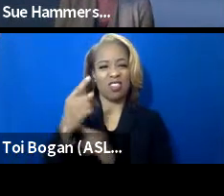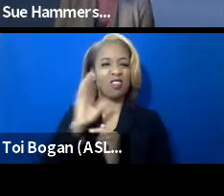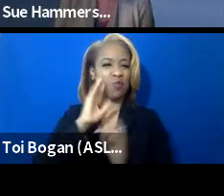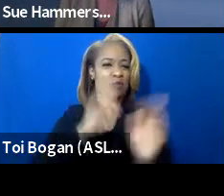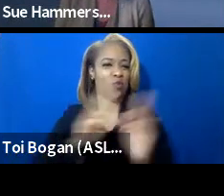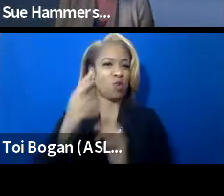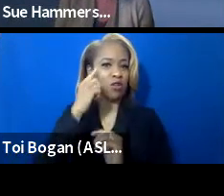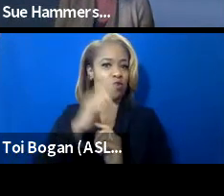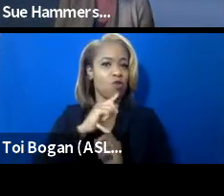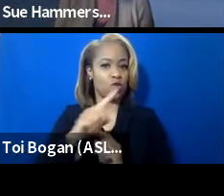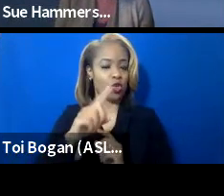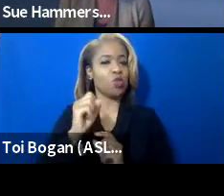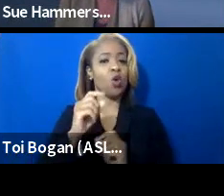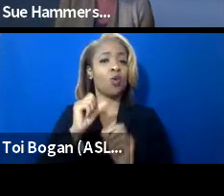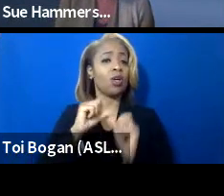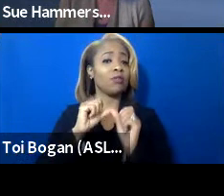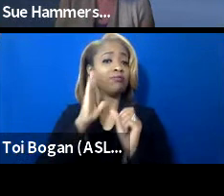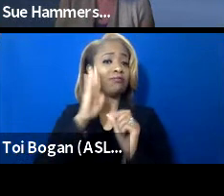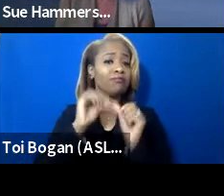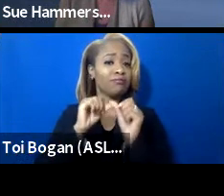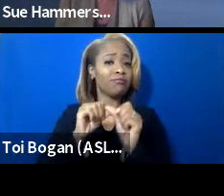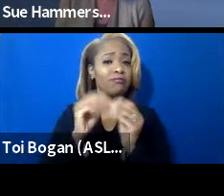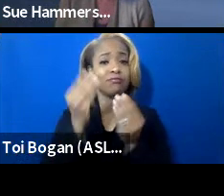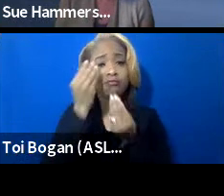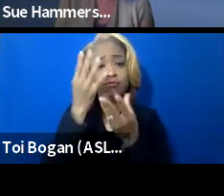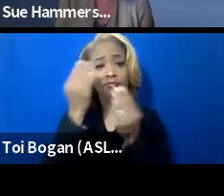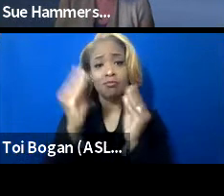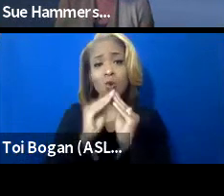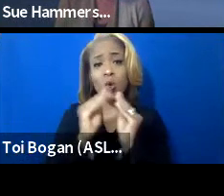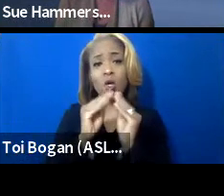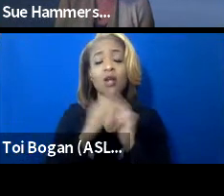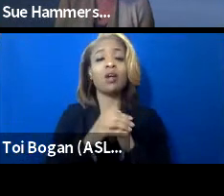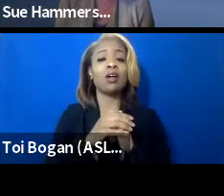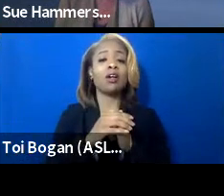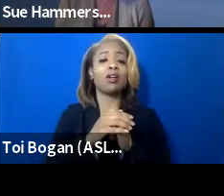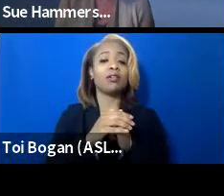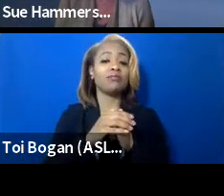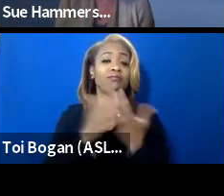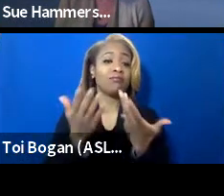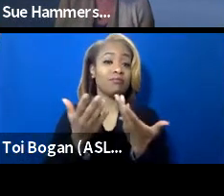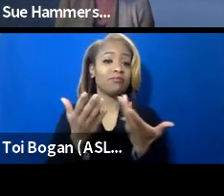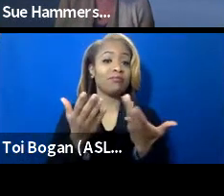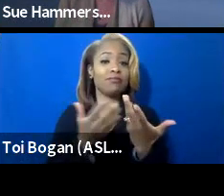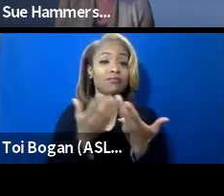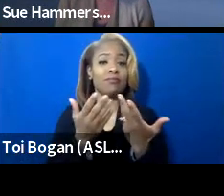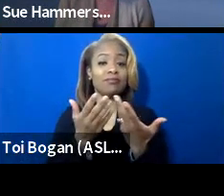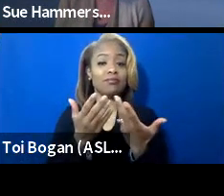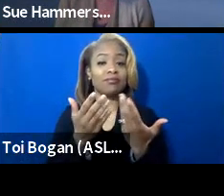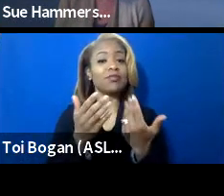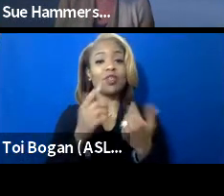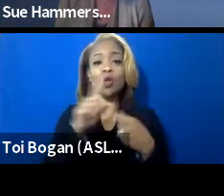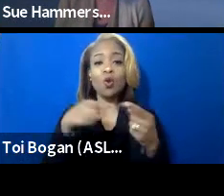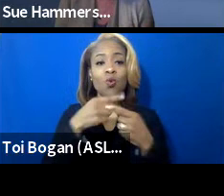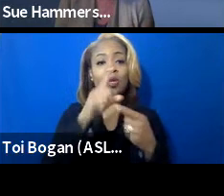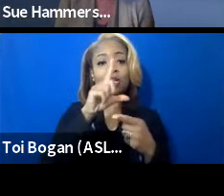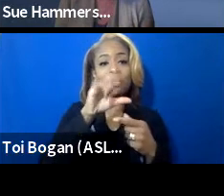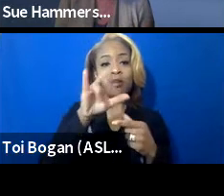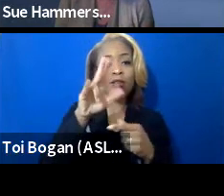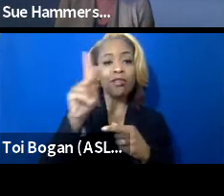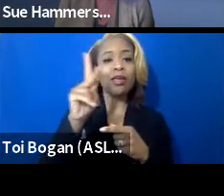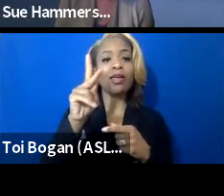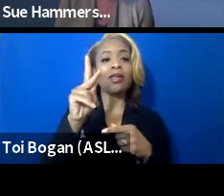you as that moves forward, and as we have, the link and materials for